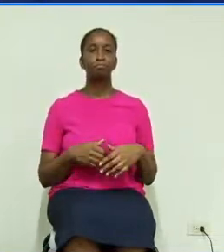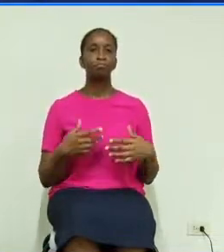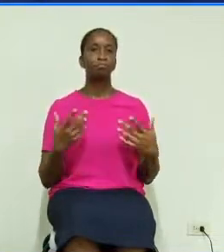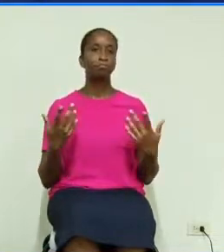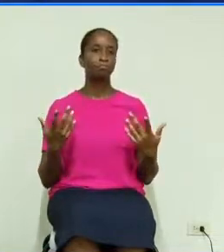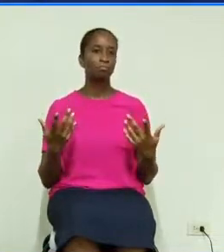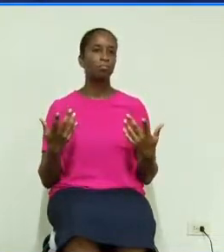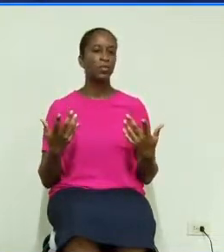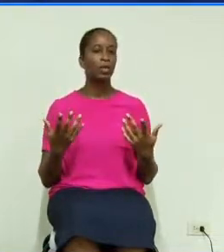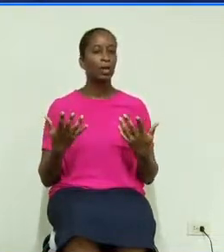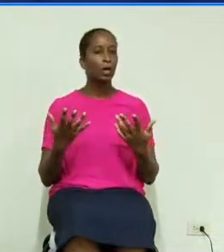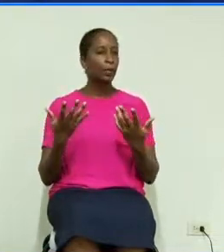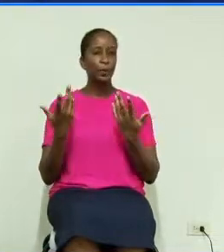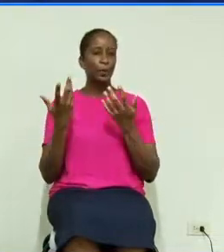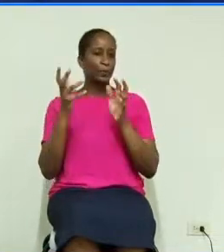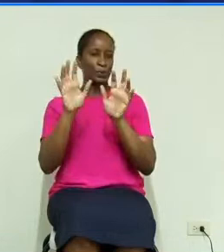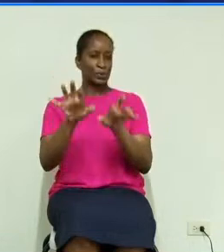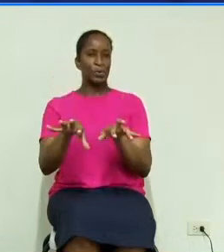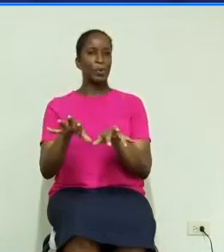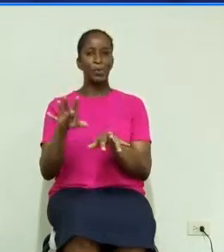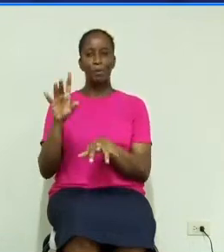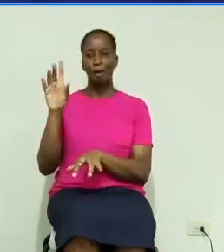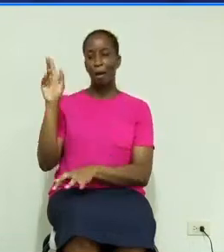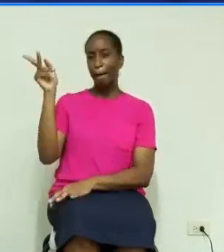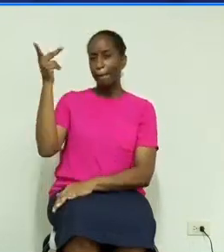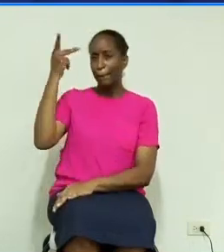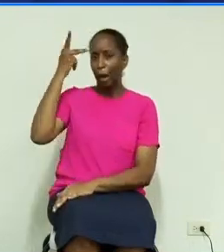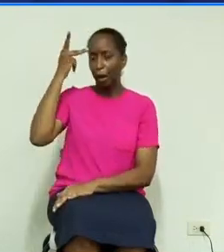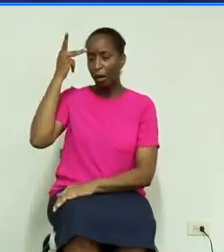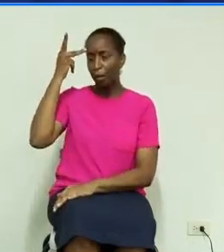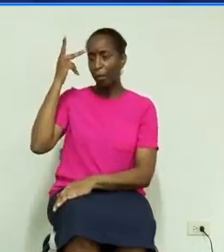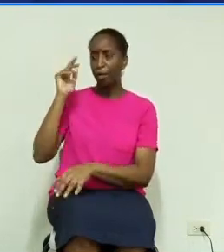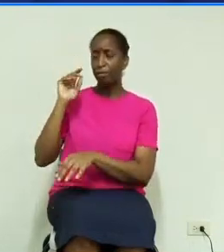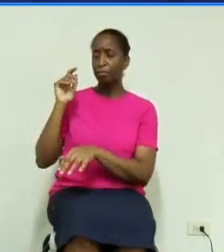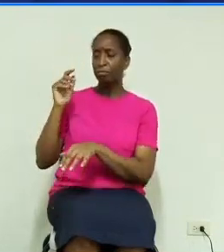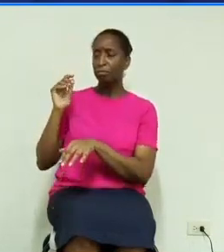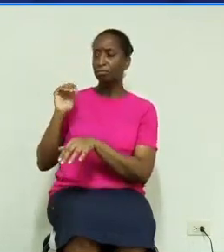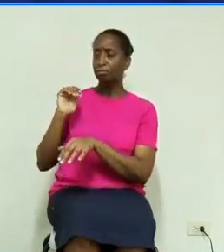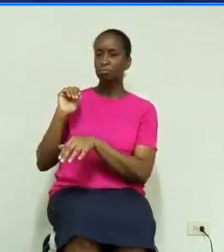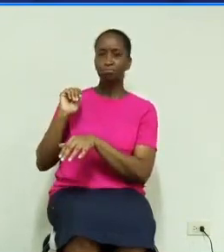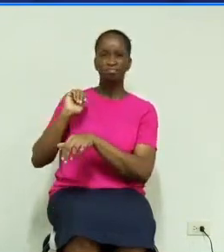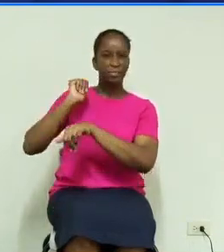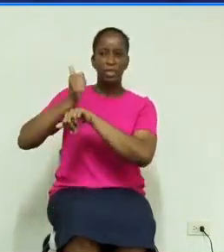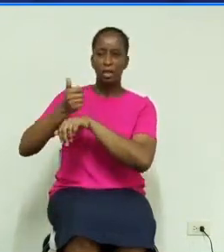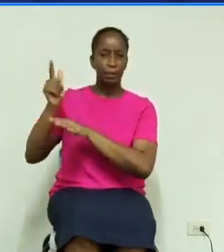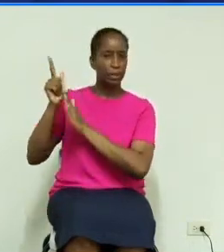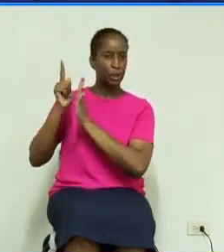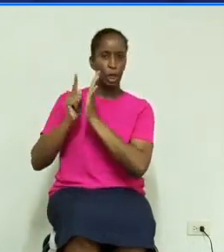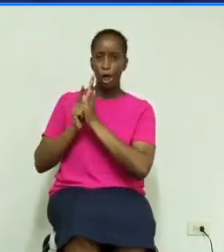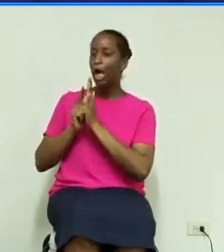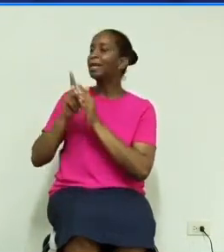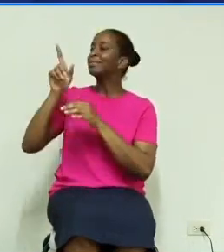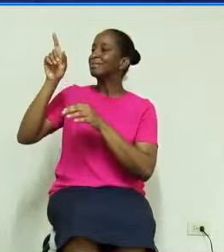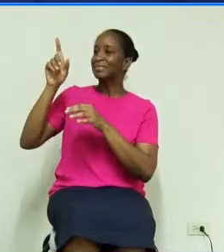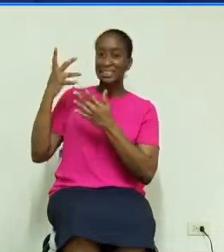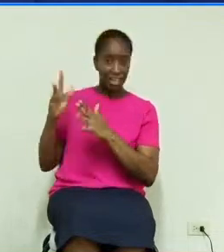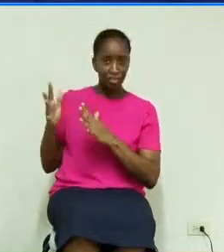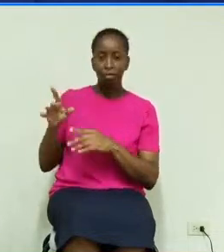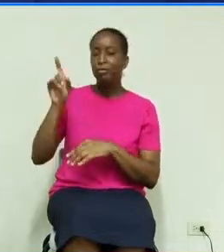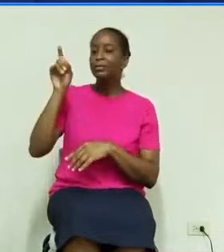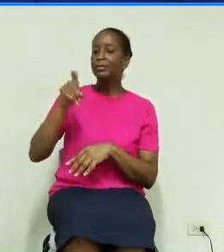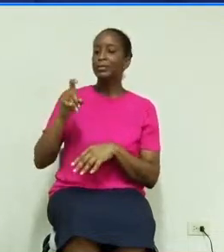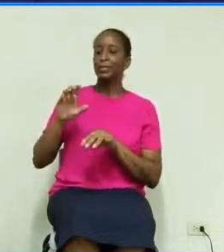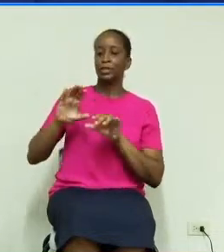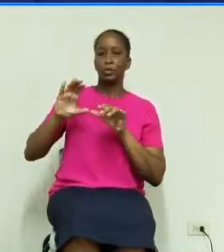oversight function from our legislature. In terms of how I think the legislature might look like, I think then